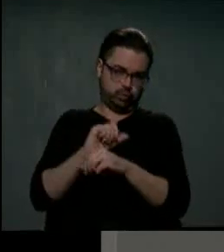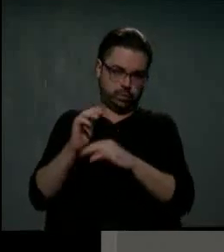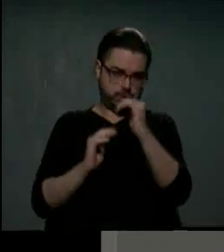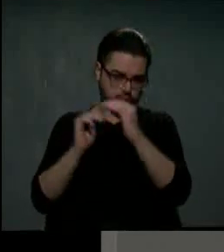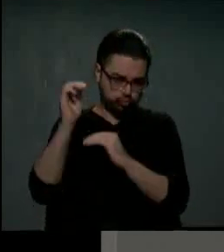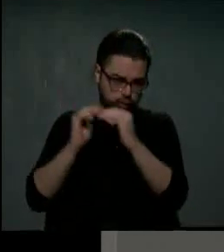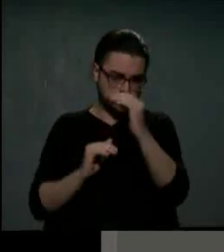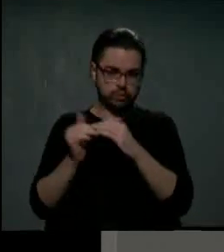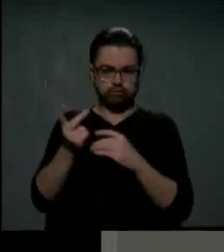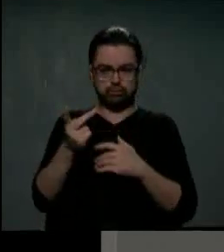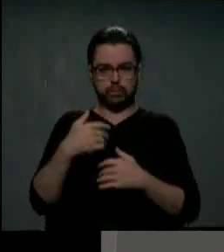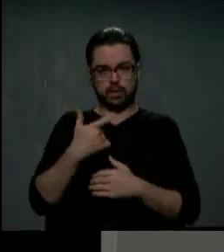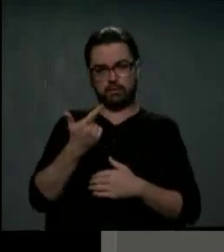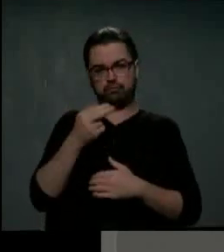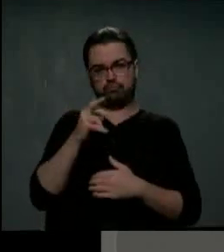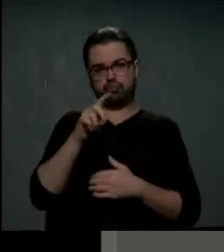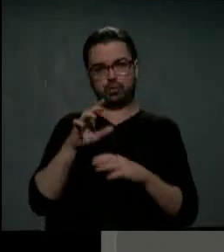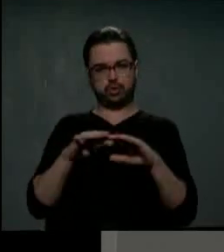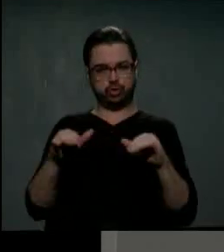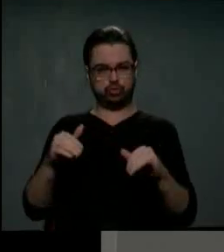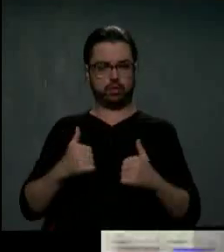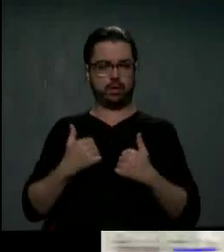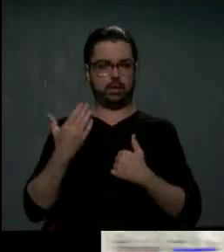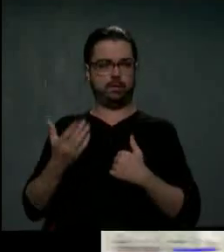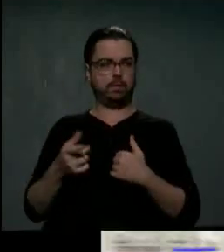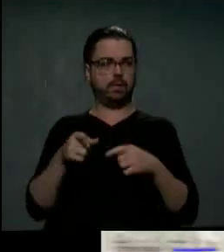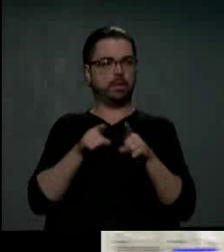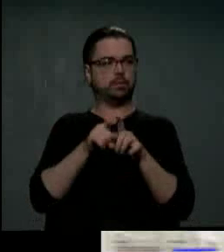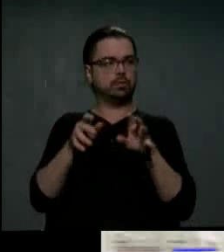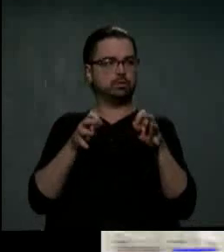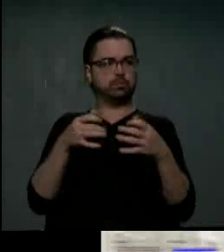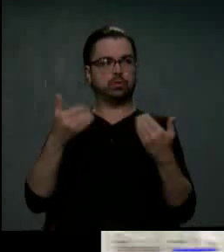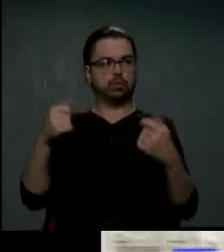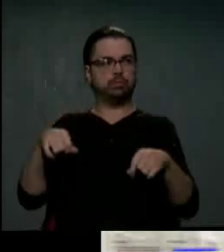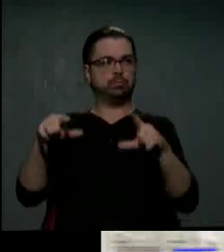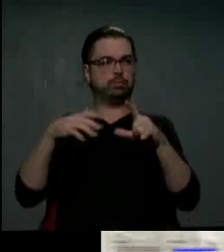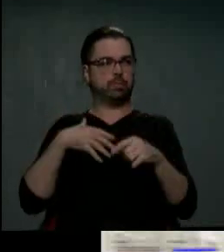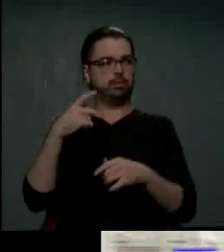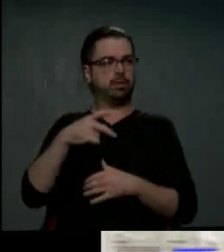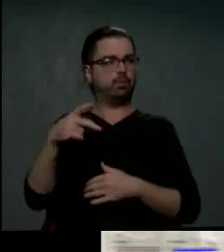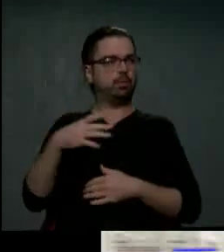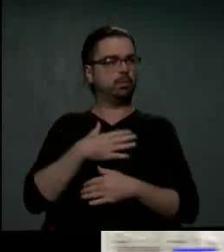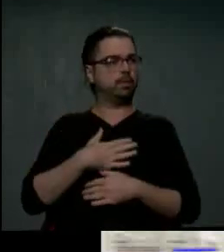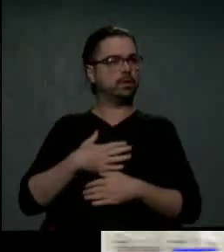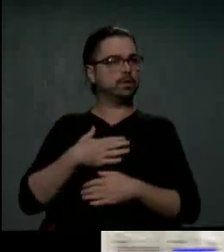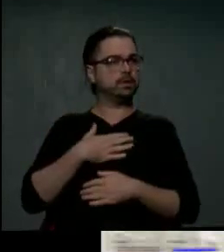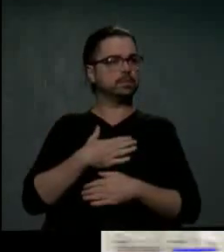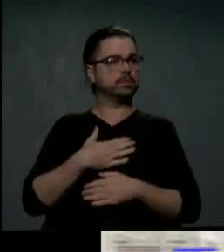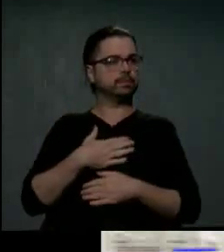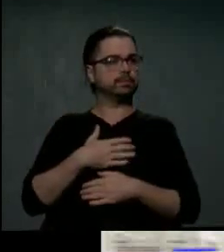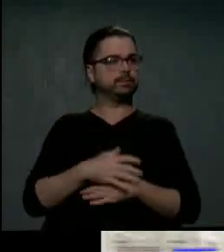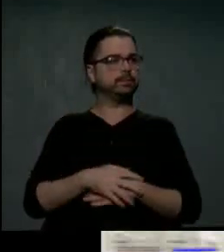So as it was described, and you can go ahead and start my PowerPoint if you don't mind. It is